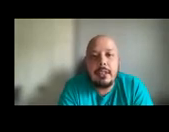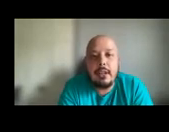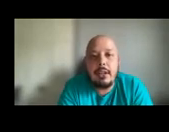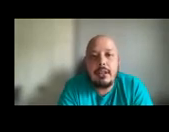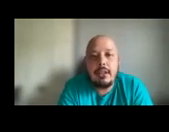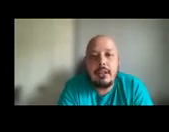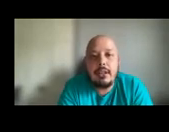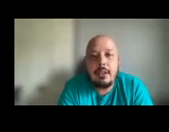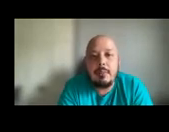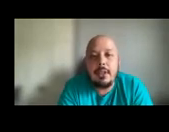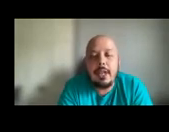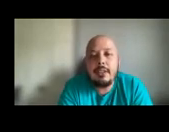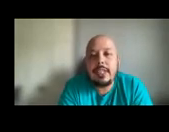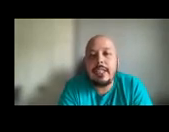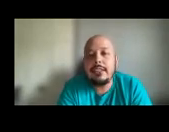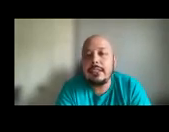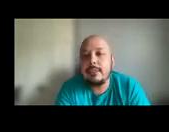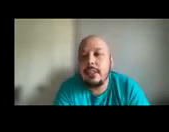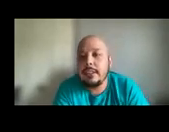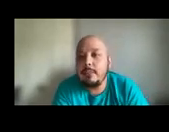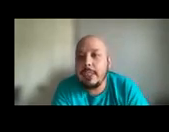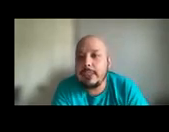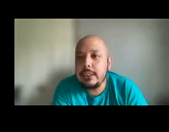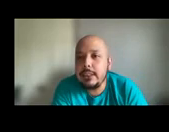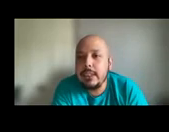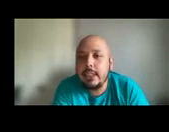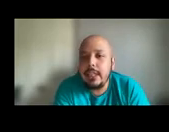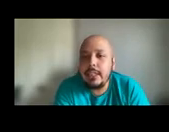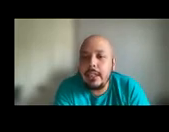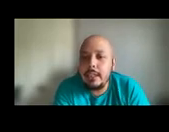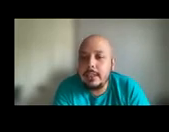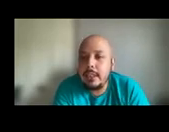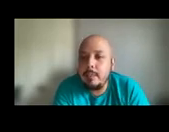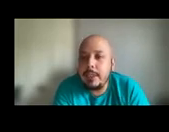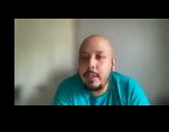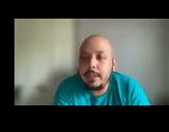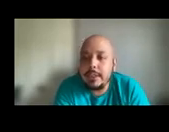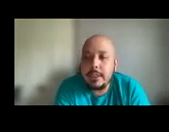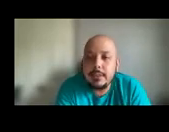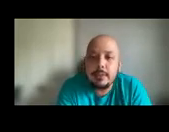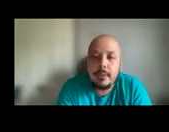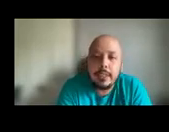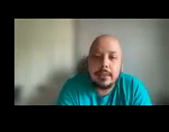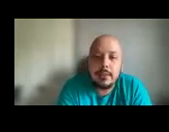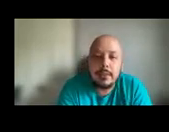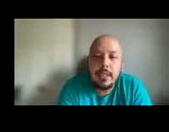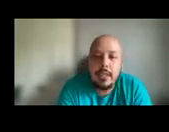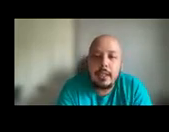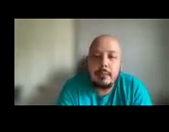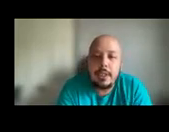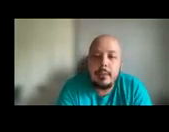that there are a lot of challenges as far as the messaging and narratives that are coming up in this issue, right? And